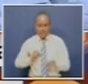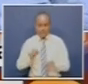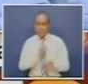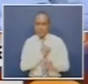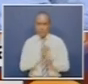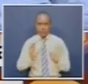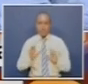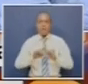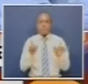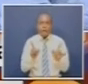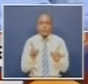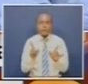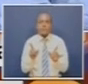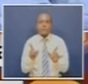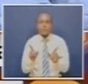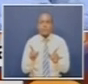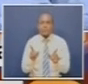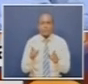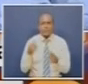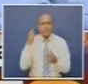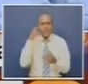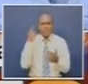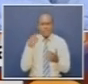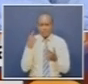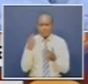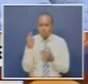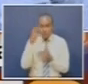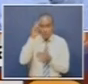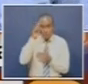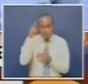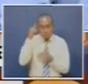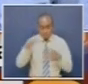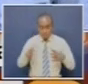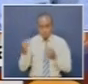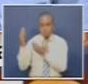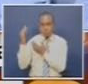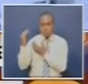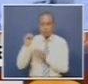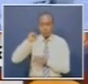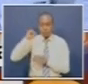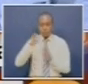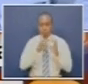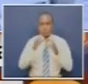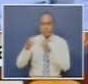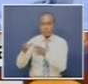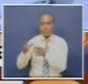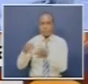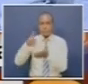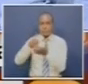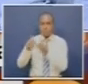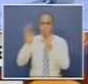that said and done, I think it is only reasonable for people to expect political parties, including